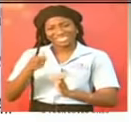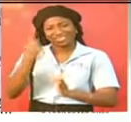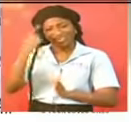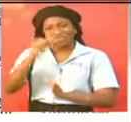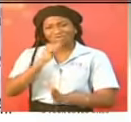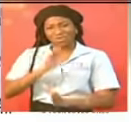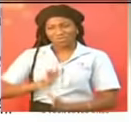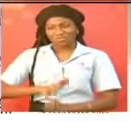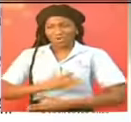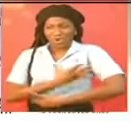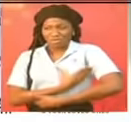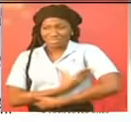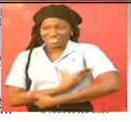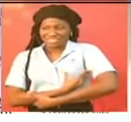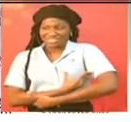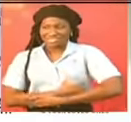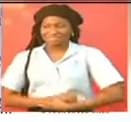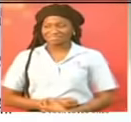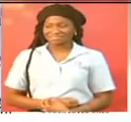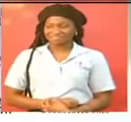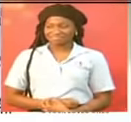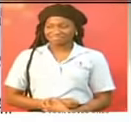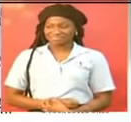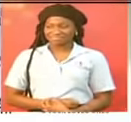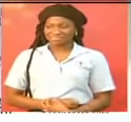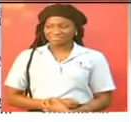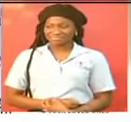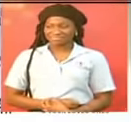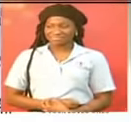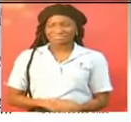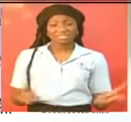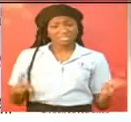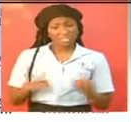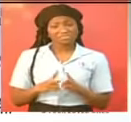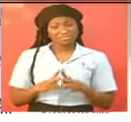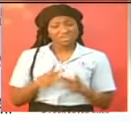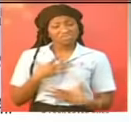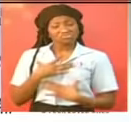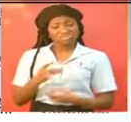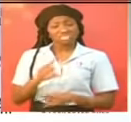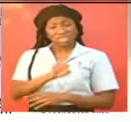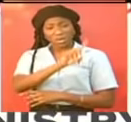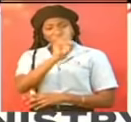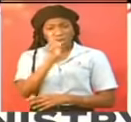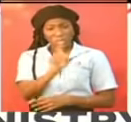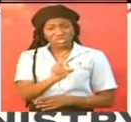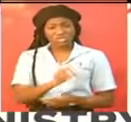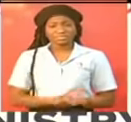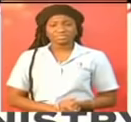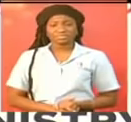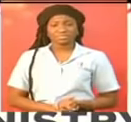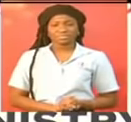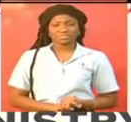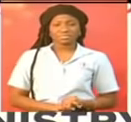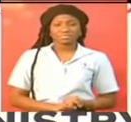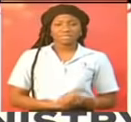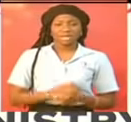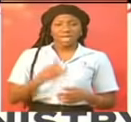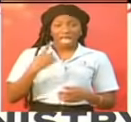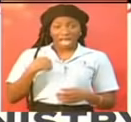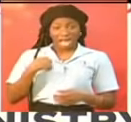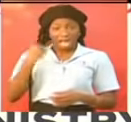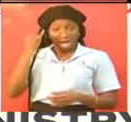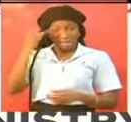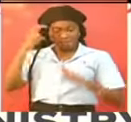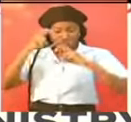Okay, thank you. And for the second question, now that's a very interesting question. What we projected, or the projections you would have seen, would have been those